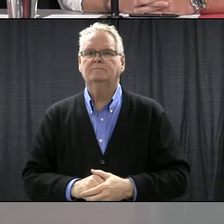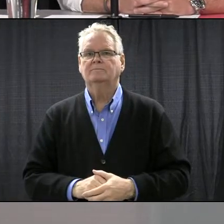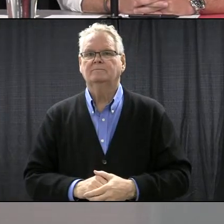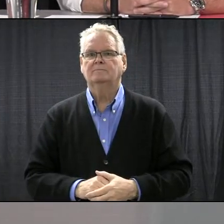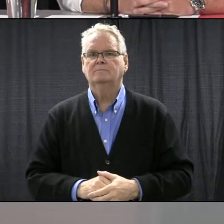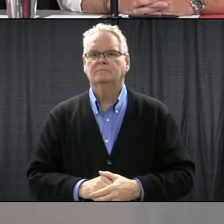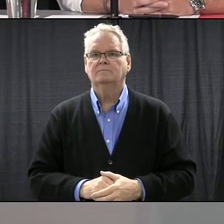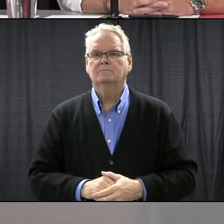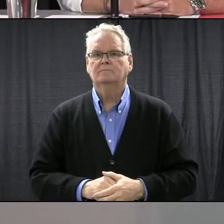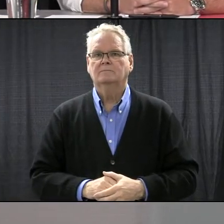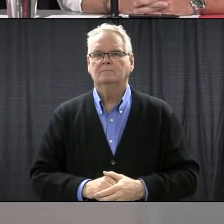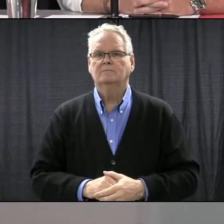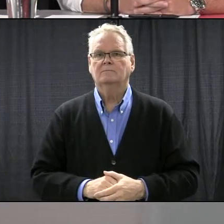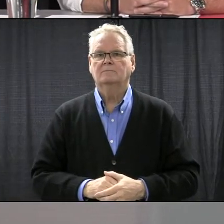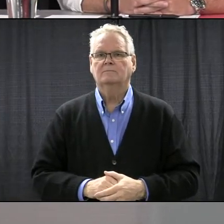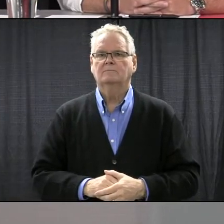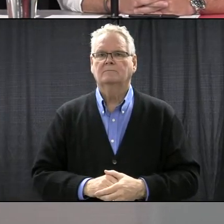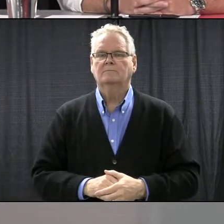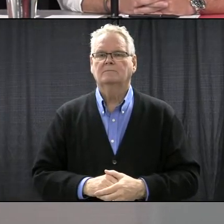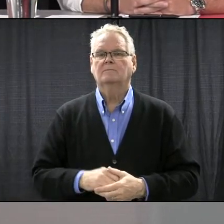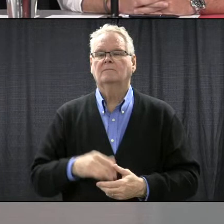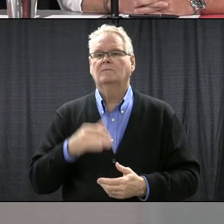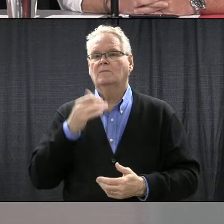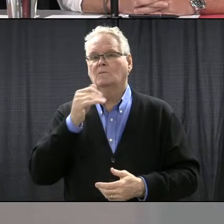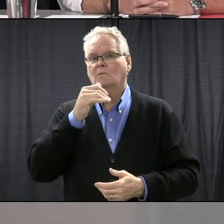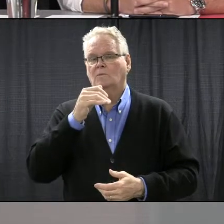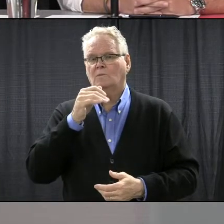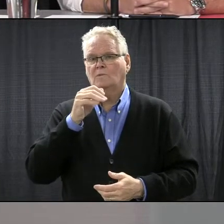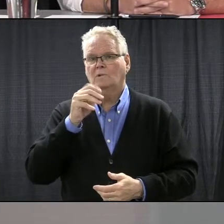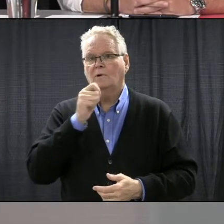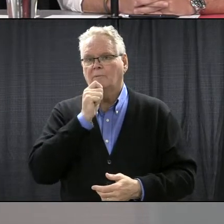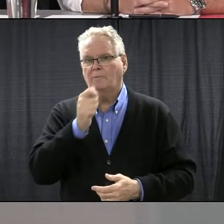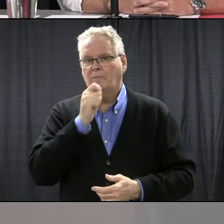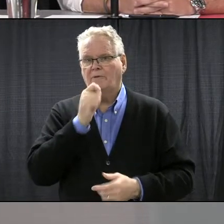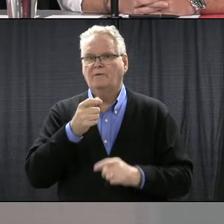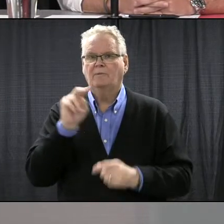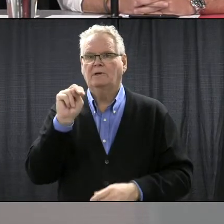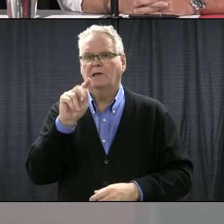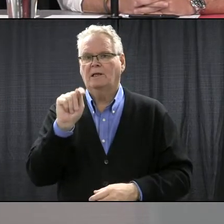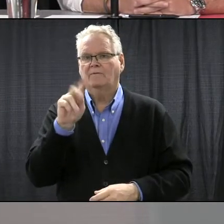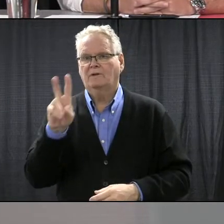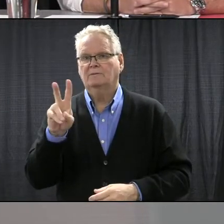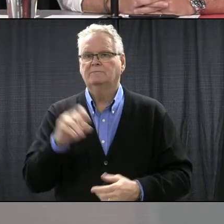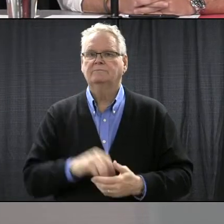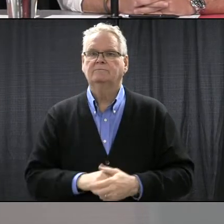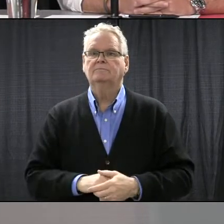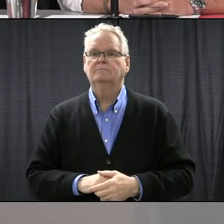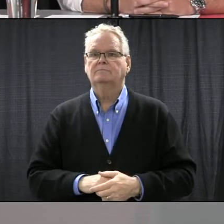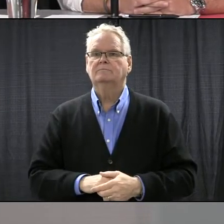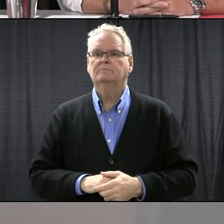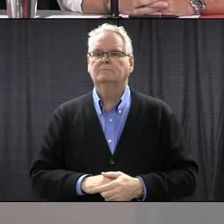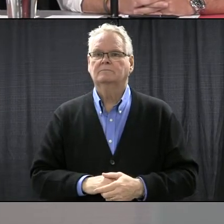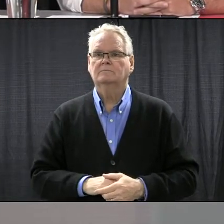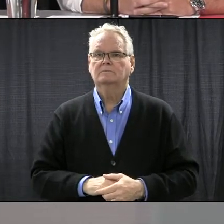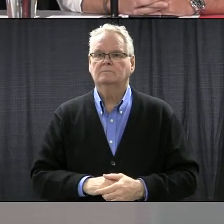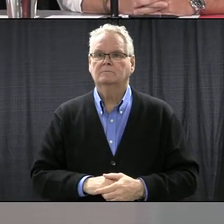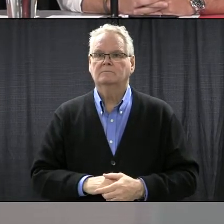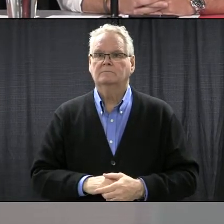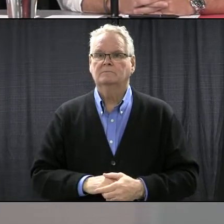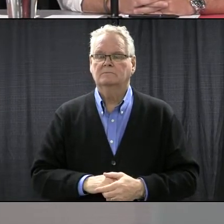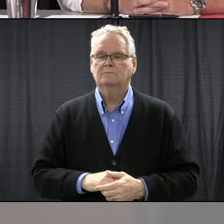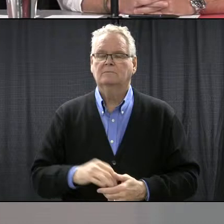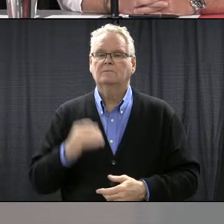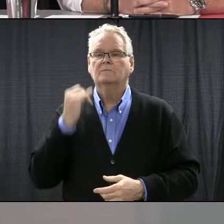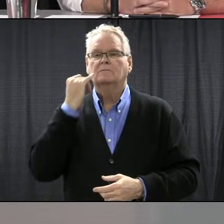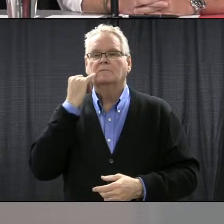Peter Cowan that for those looking for testing leaving the province, there were private businesses that could do that. So we're saying that the testing sites set up here for appointment